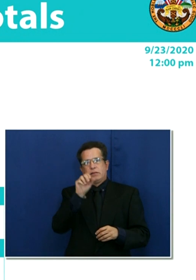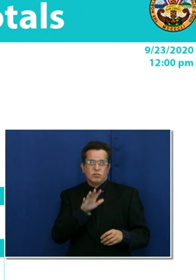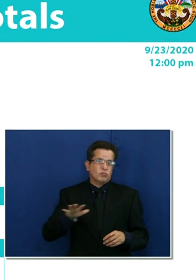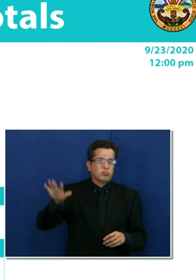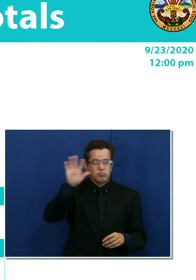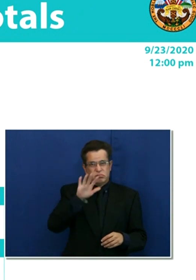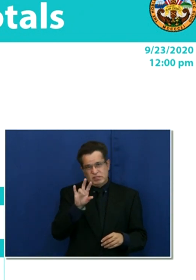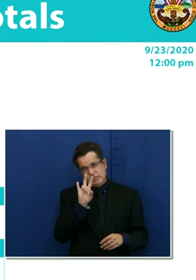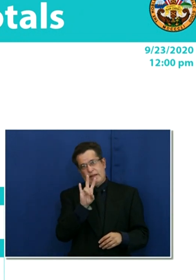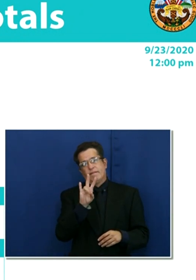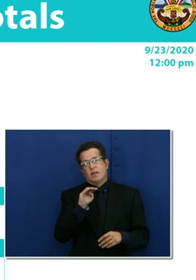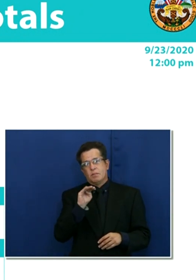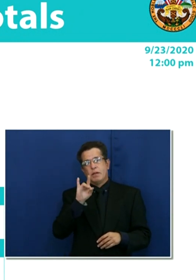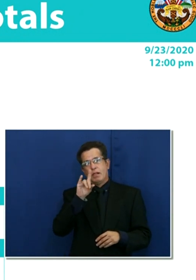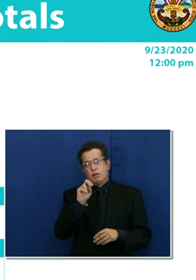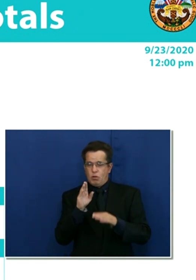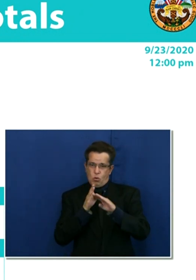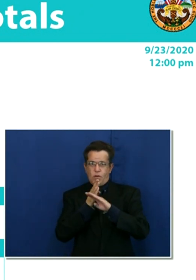includes over